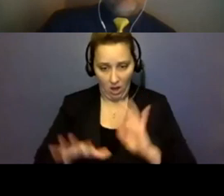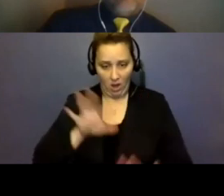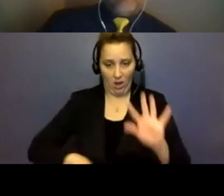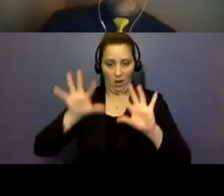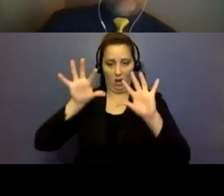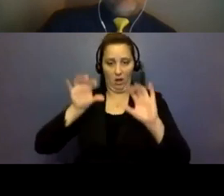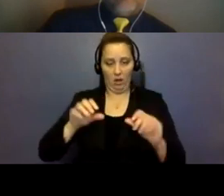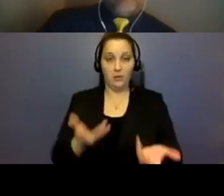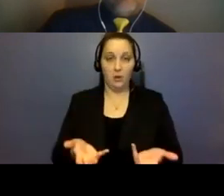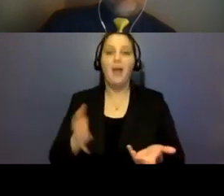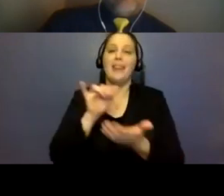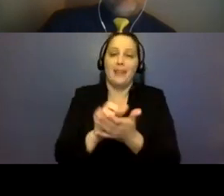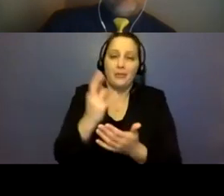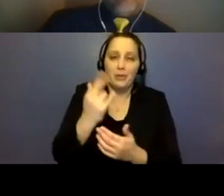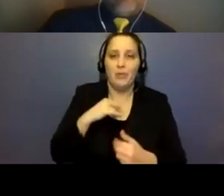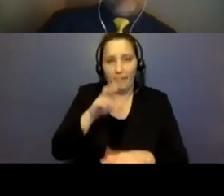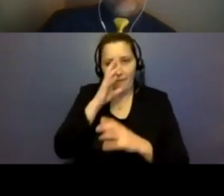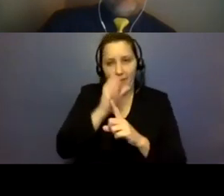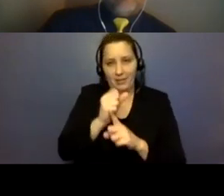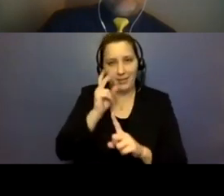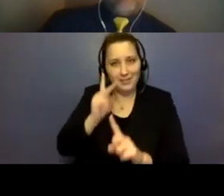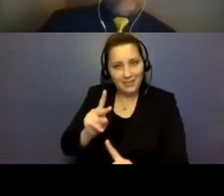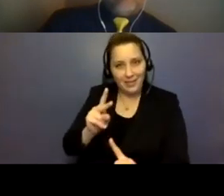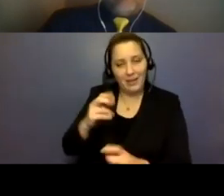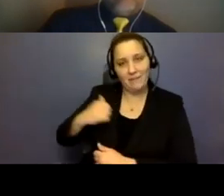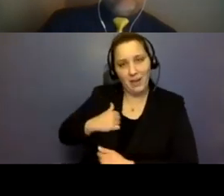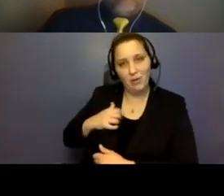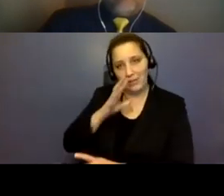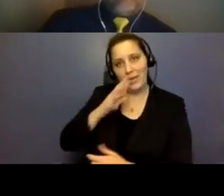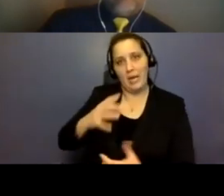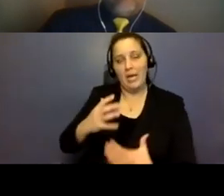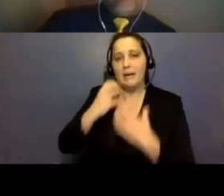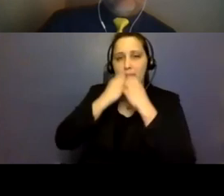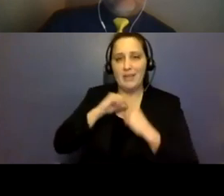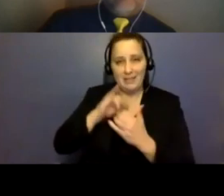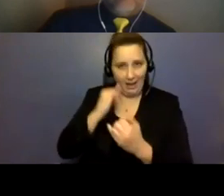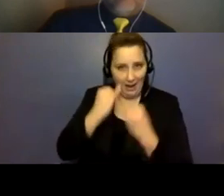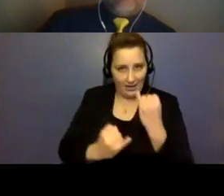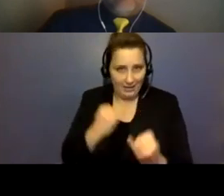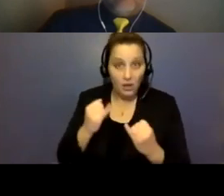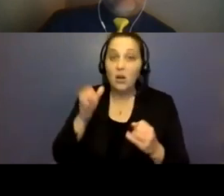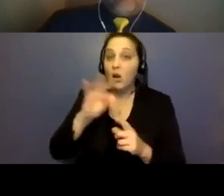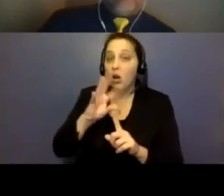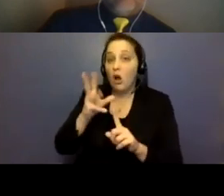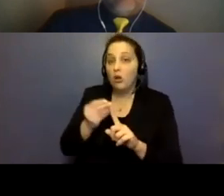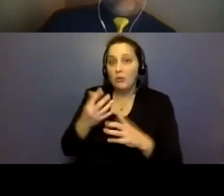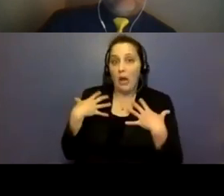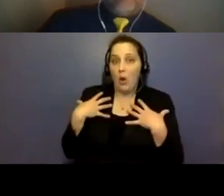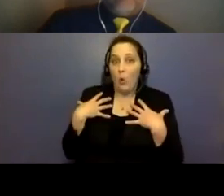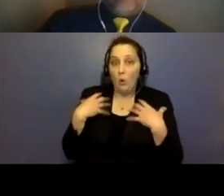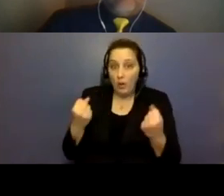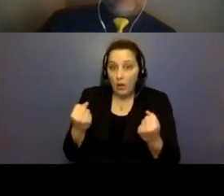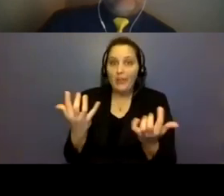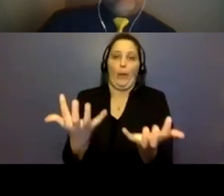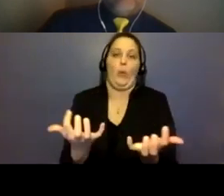fascinated to see veterans now embracing this idea, because culturally they want to heal. They want to heal on their own